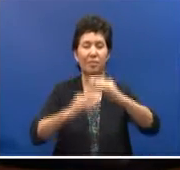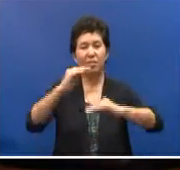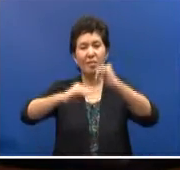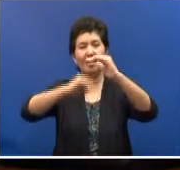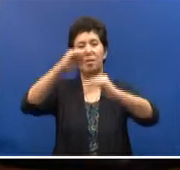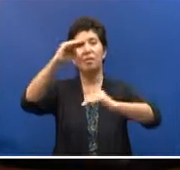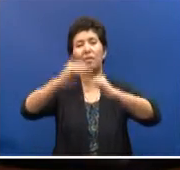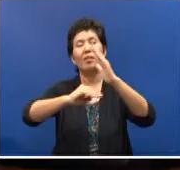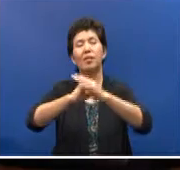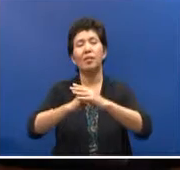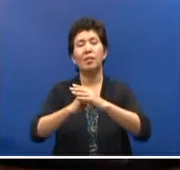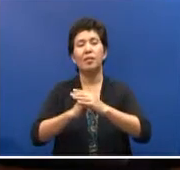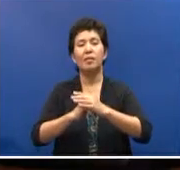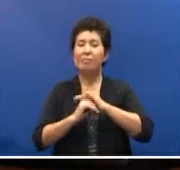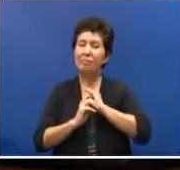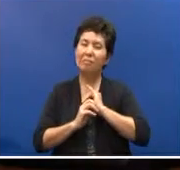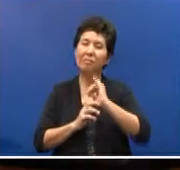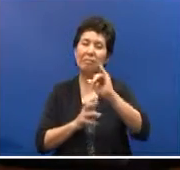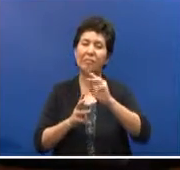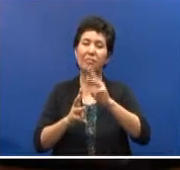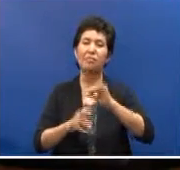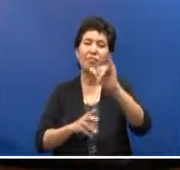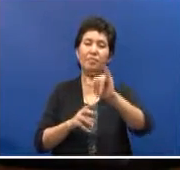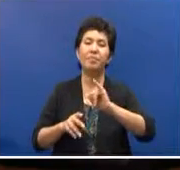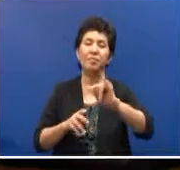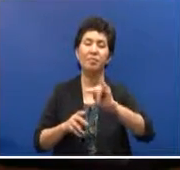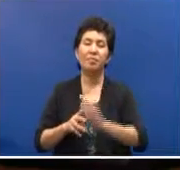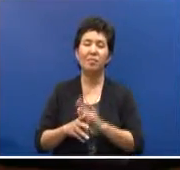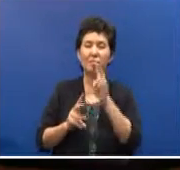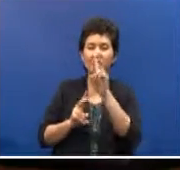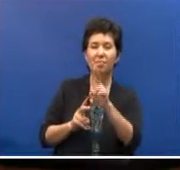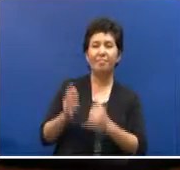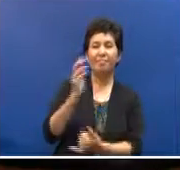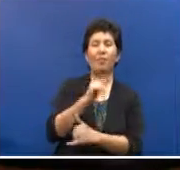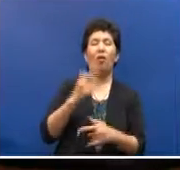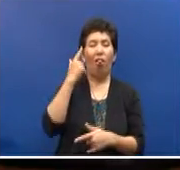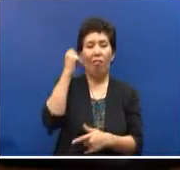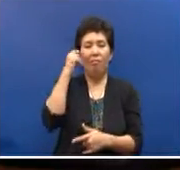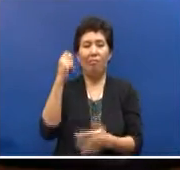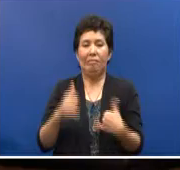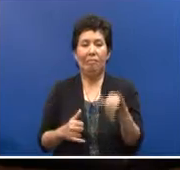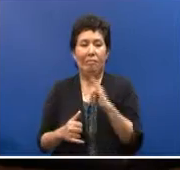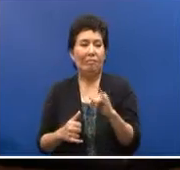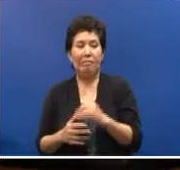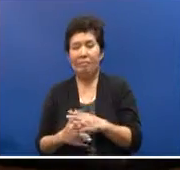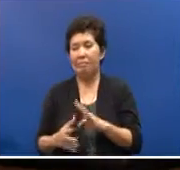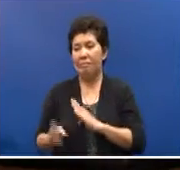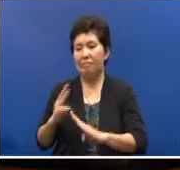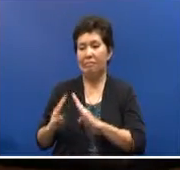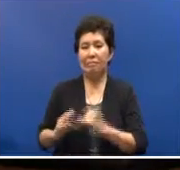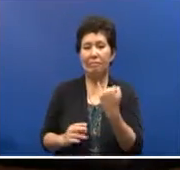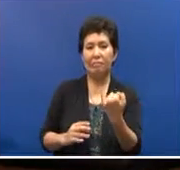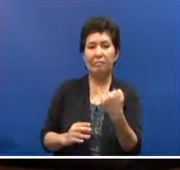time. Okay, and usually it begins with a preliminary social contract, okay,